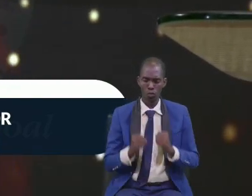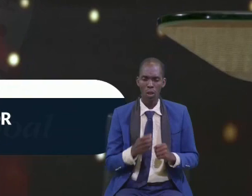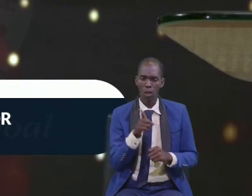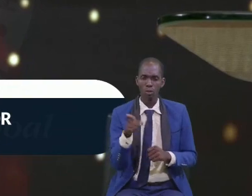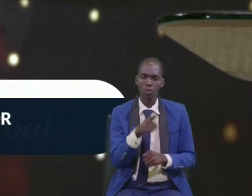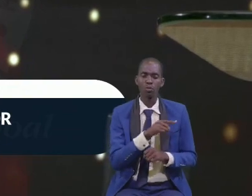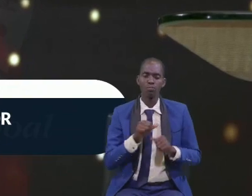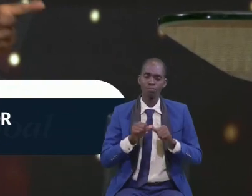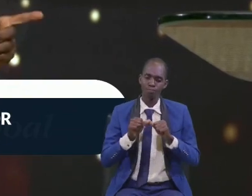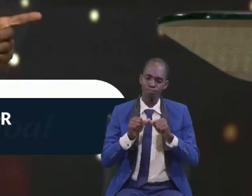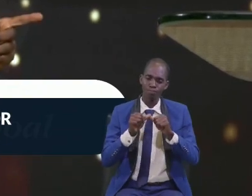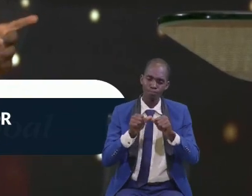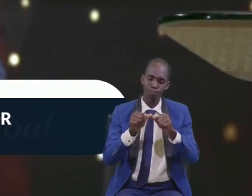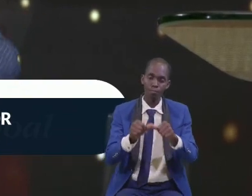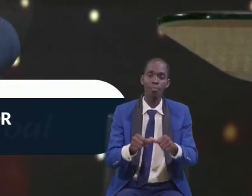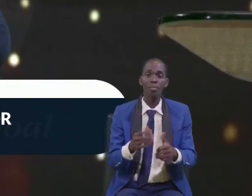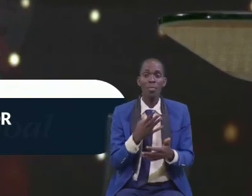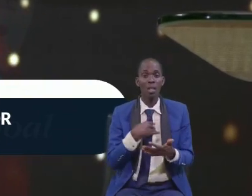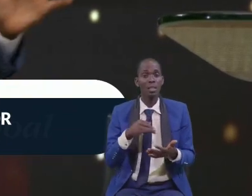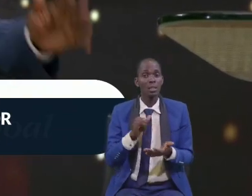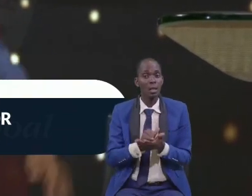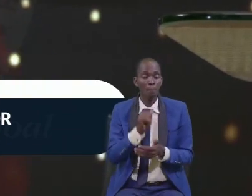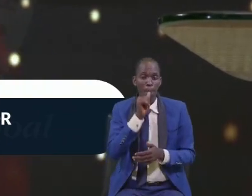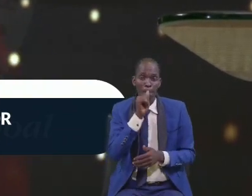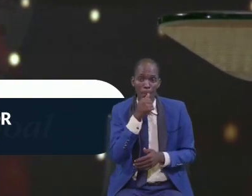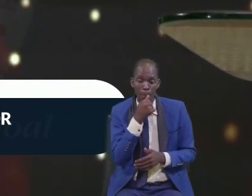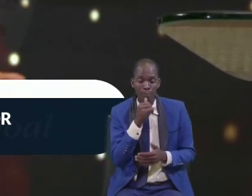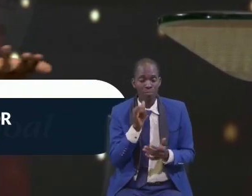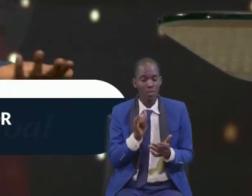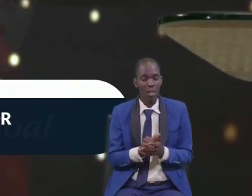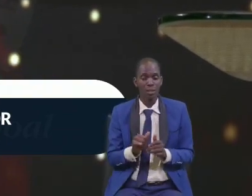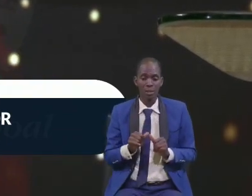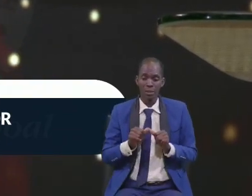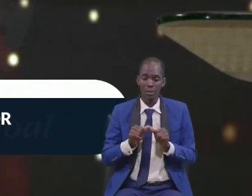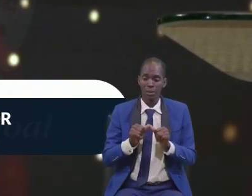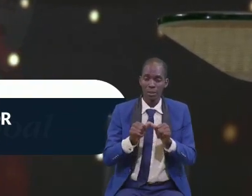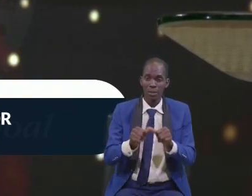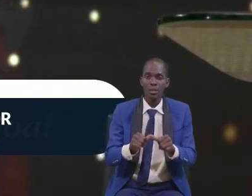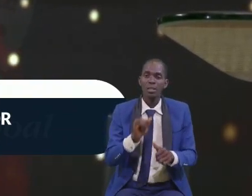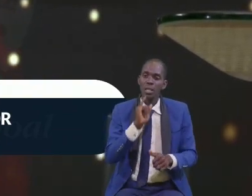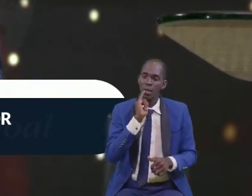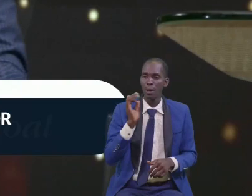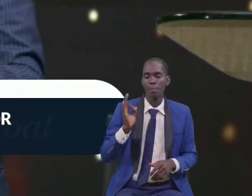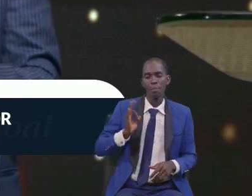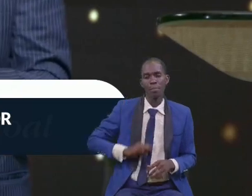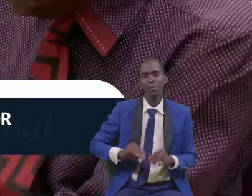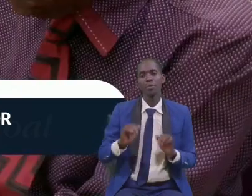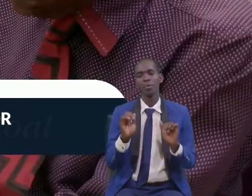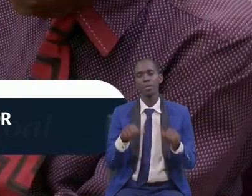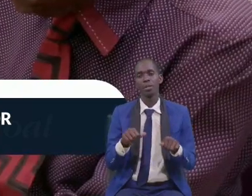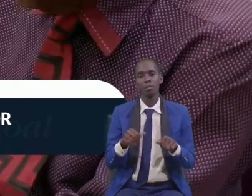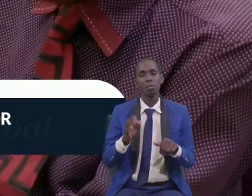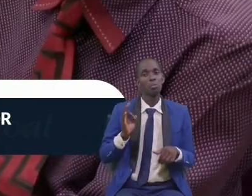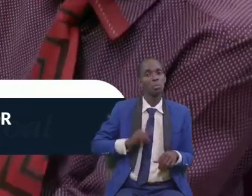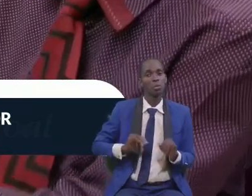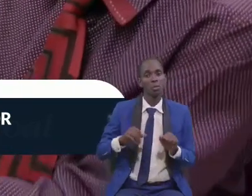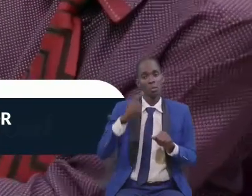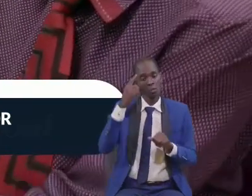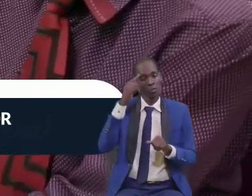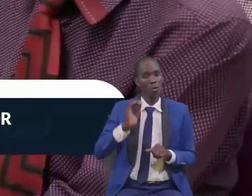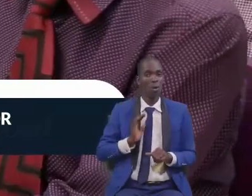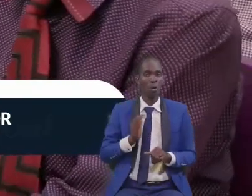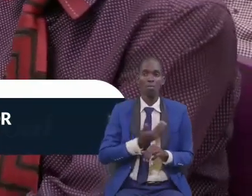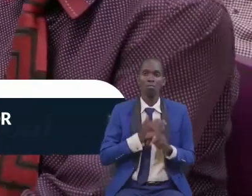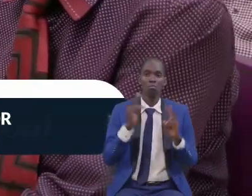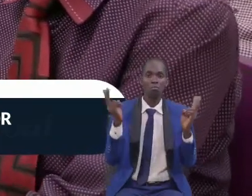persevere. And that patience and that perseverance is profitable. Profitable for our victory,